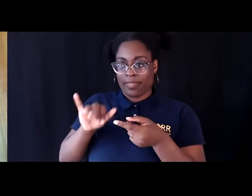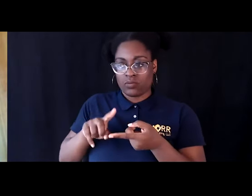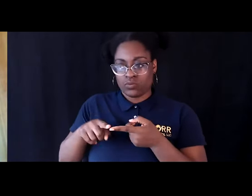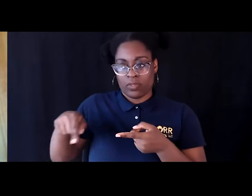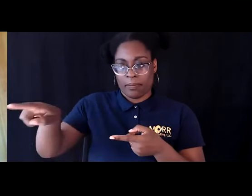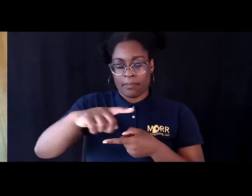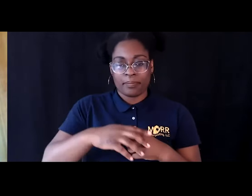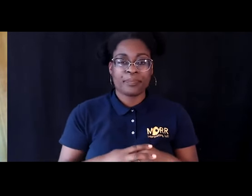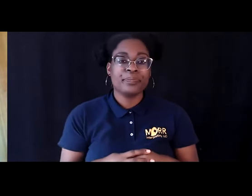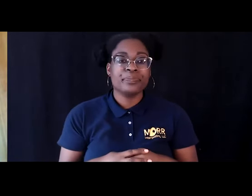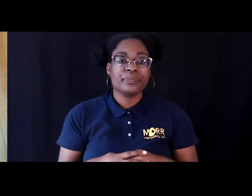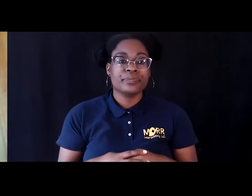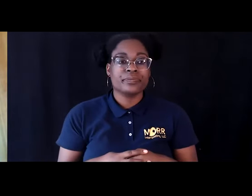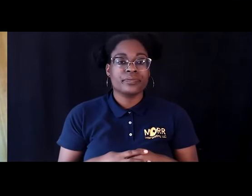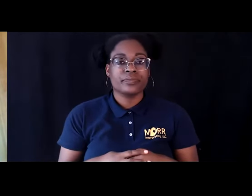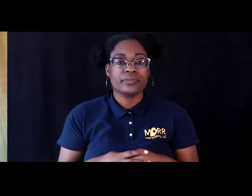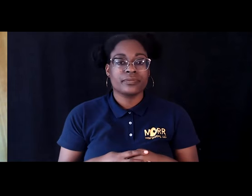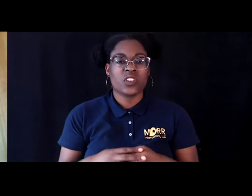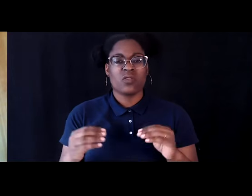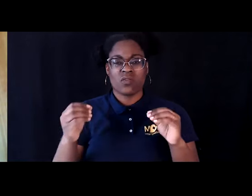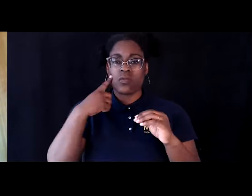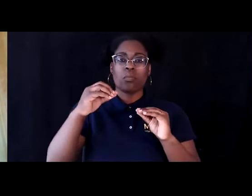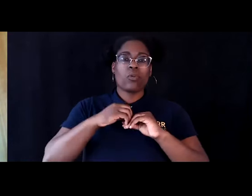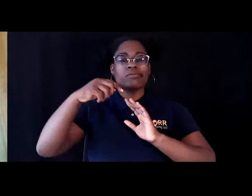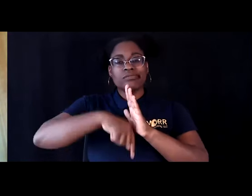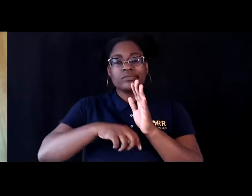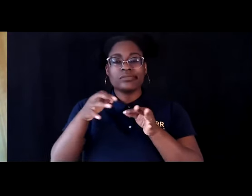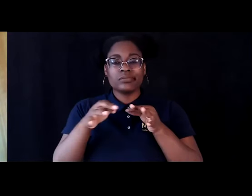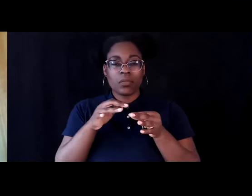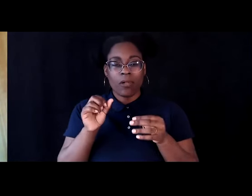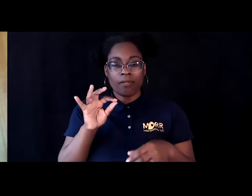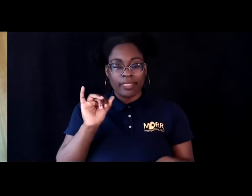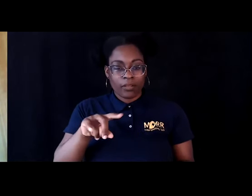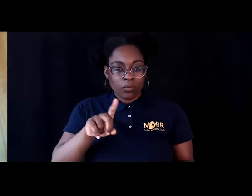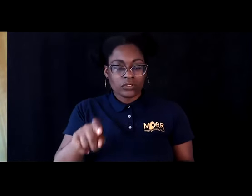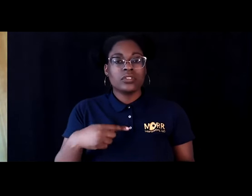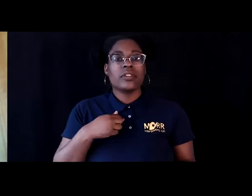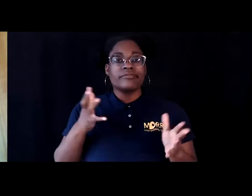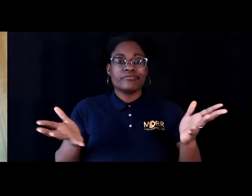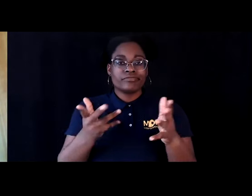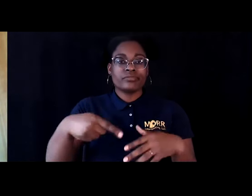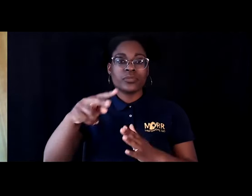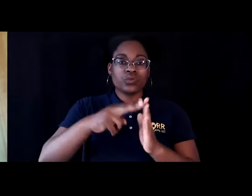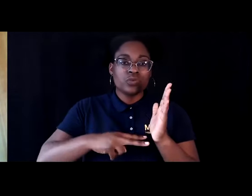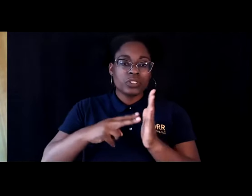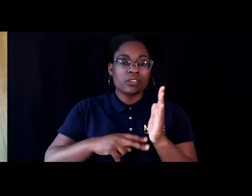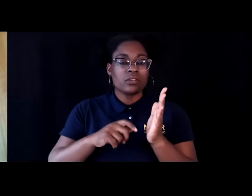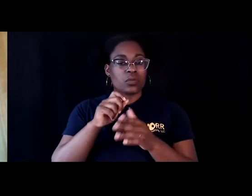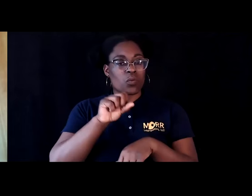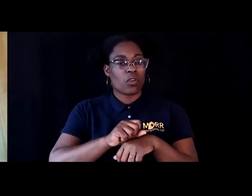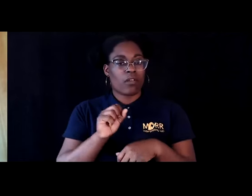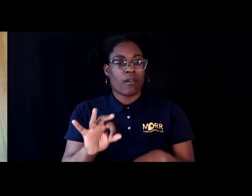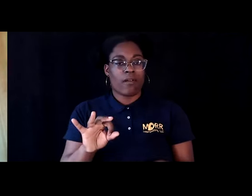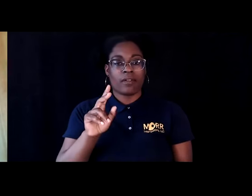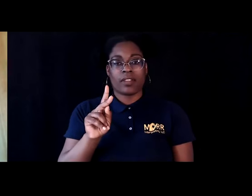For a deeper exploration of that, I would encourage people to check out the work of a